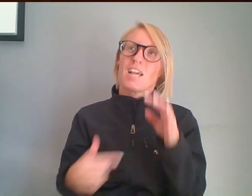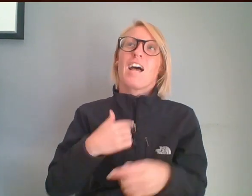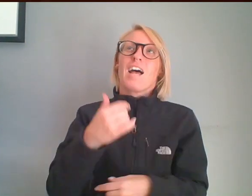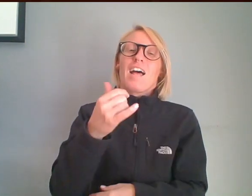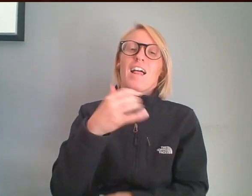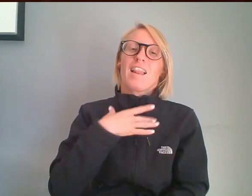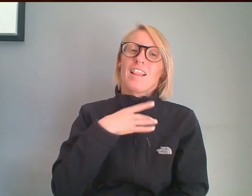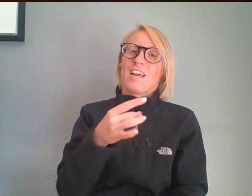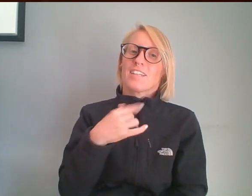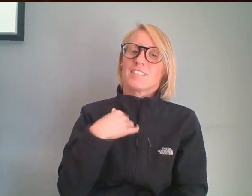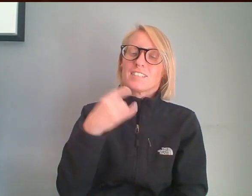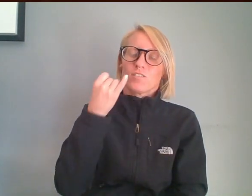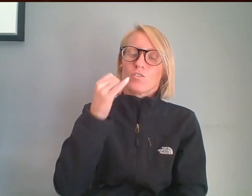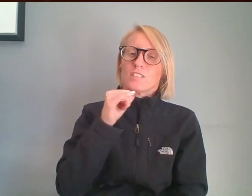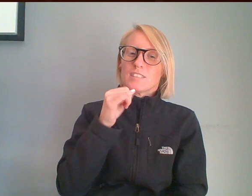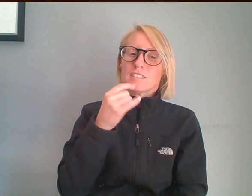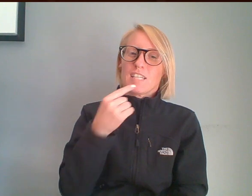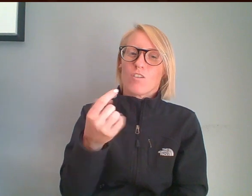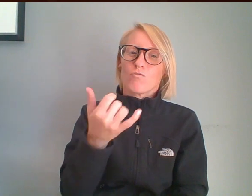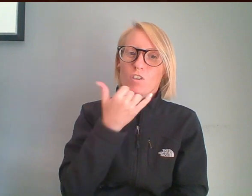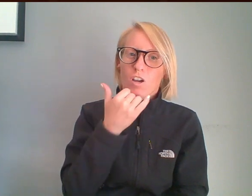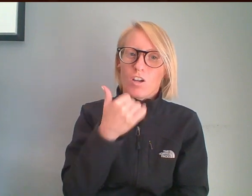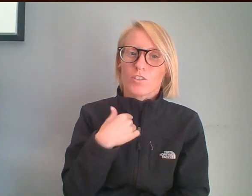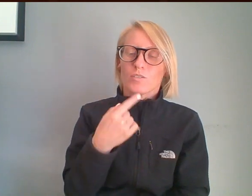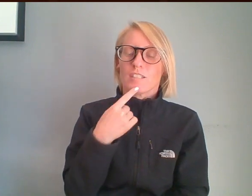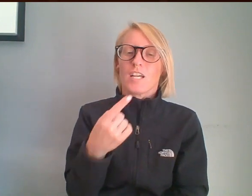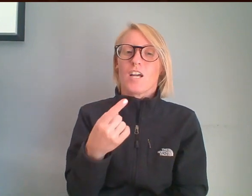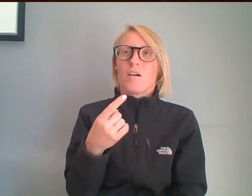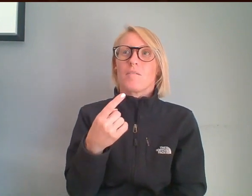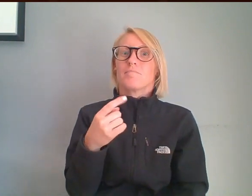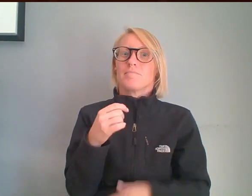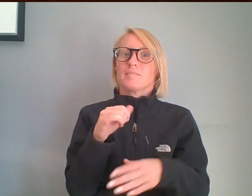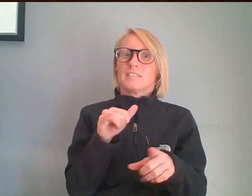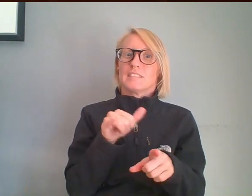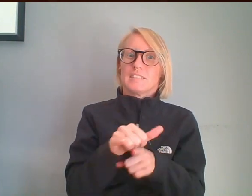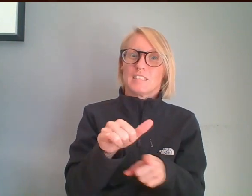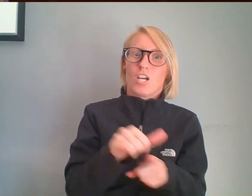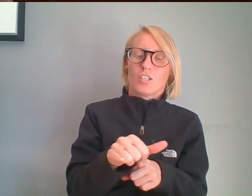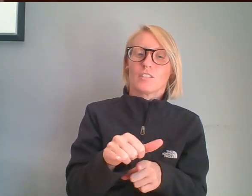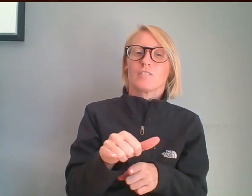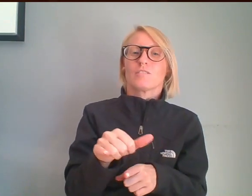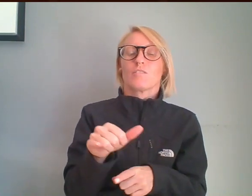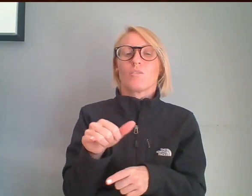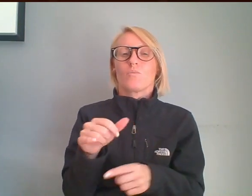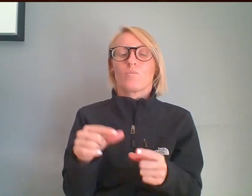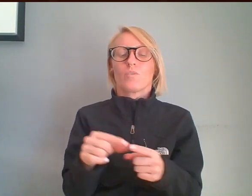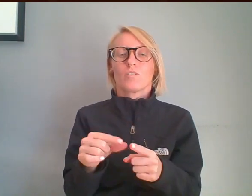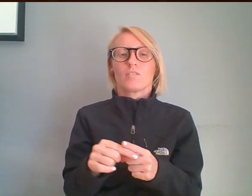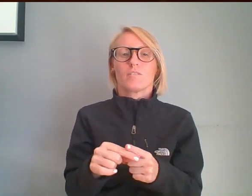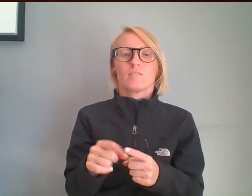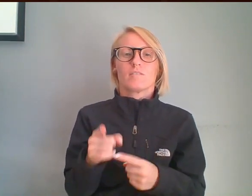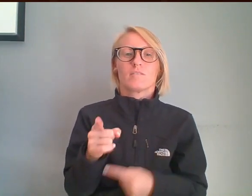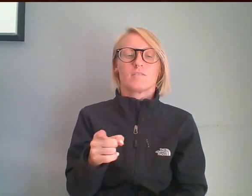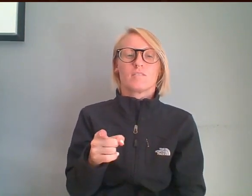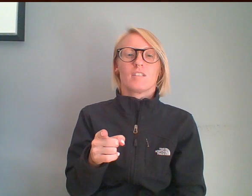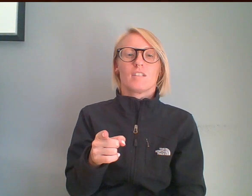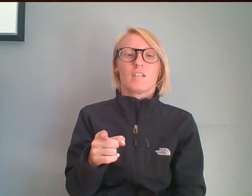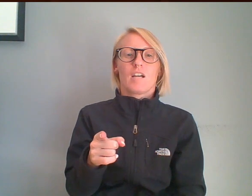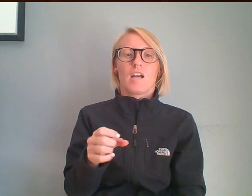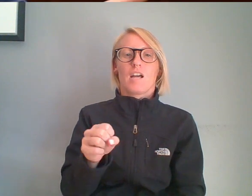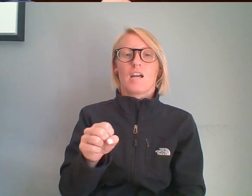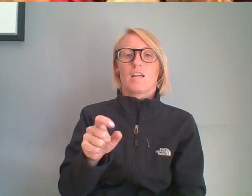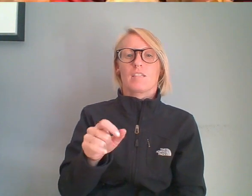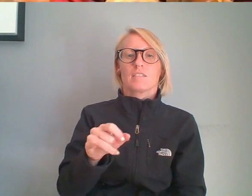And I'm gonna be listening to see if I hear any naughty words this morning. Okay? Repeat after me, it's only 3 phrases. I slit a